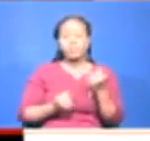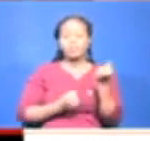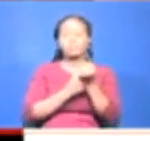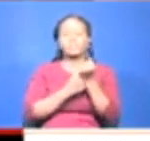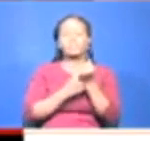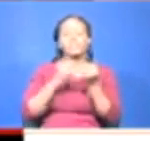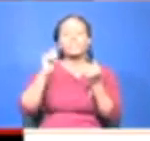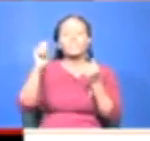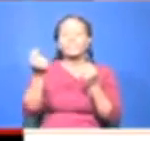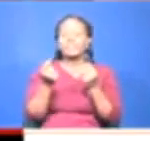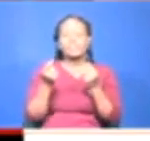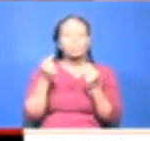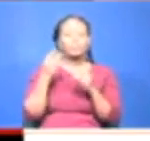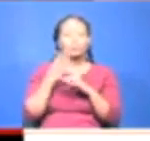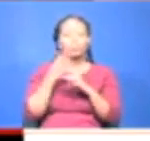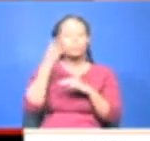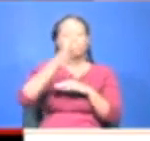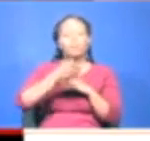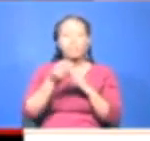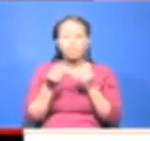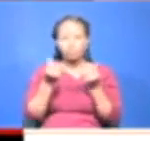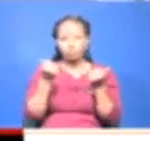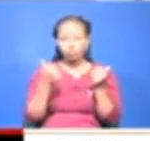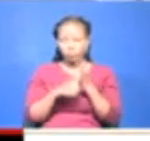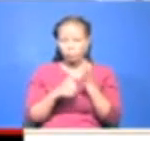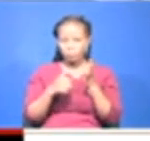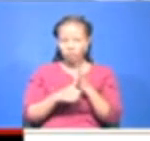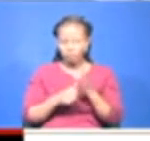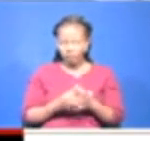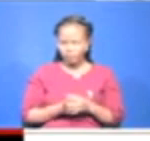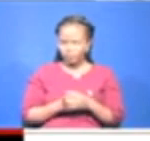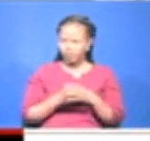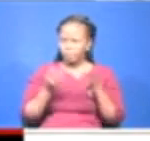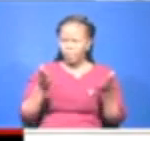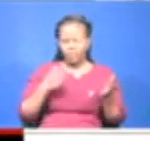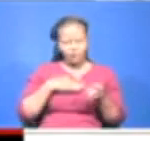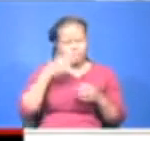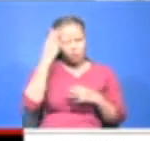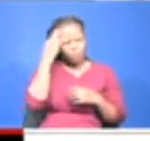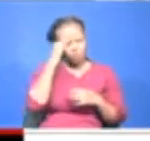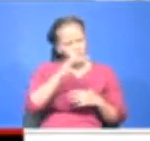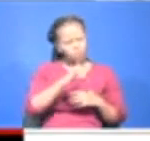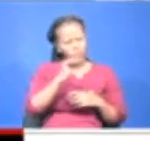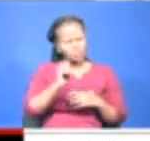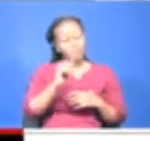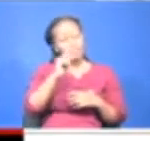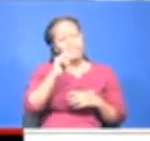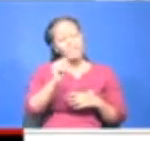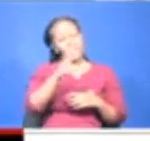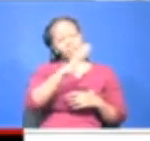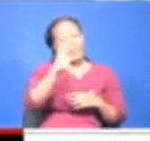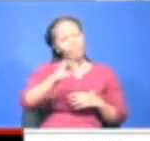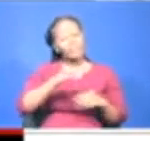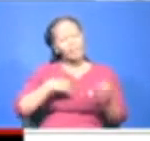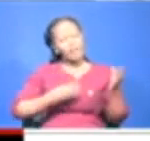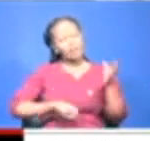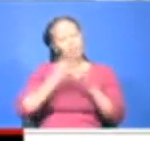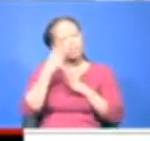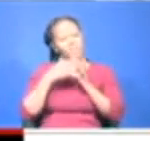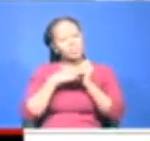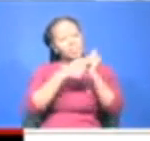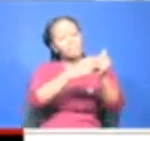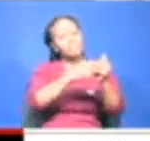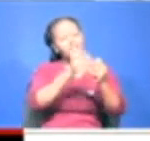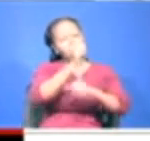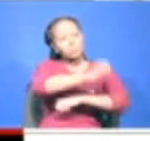solve its problems much quicker. I know as Ziara Africa, you know, you have launched a leadership academy, you know, whereby